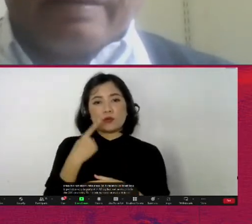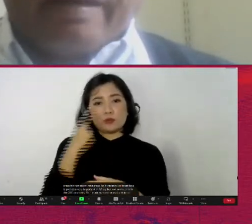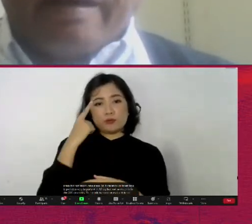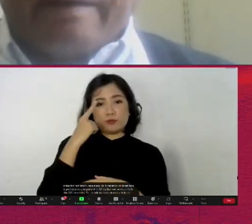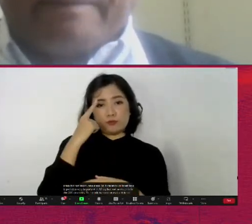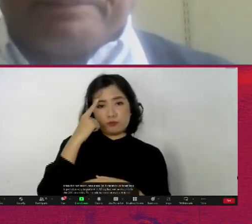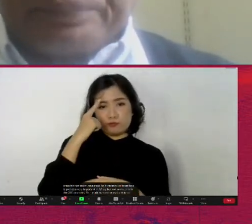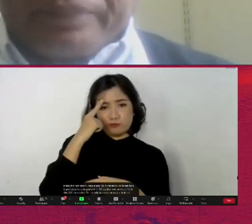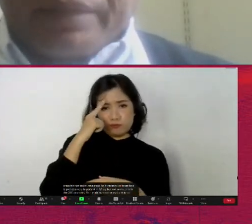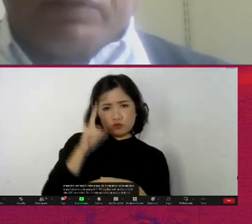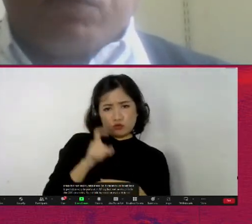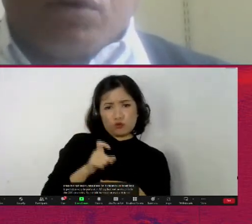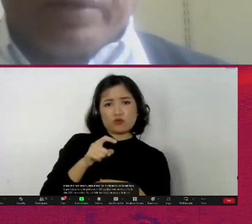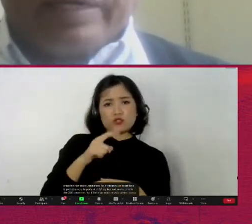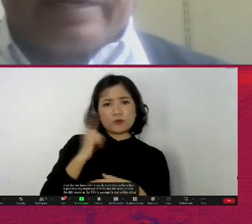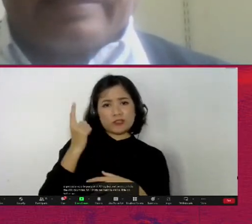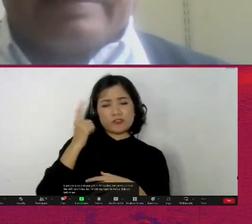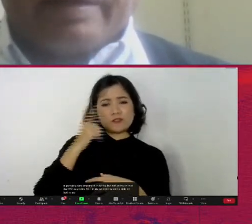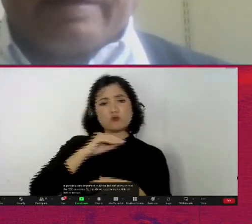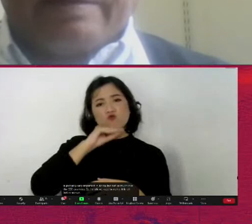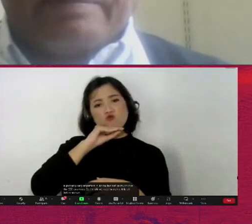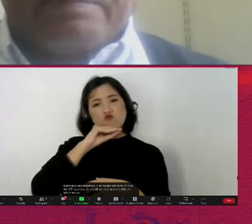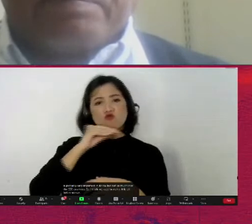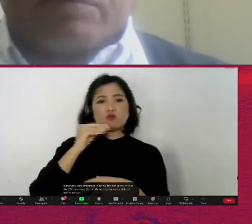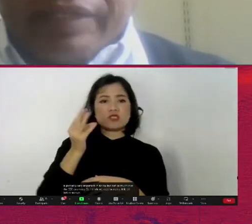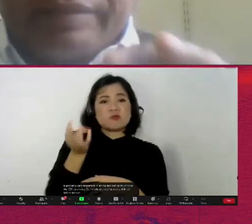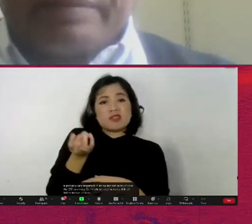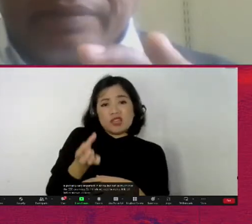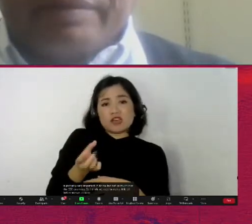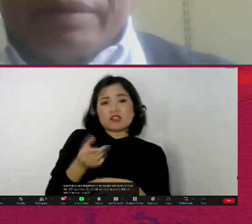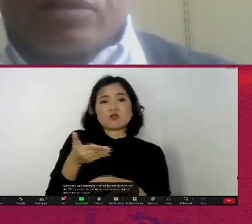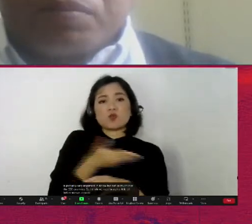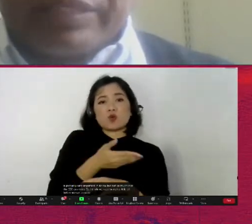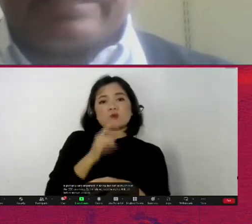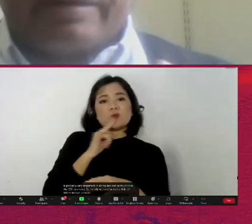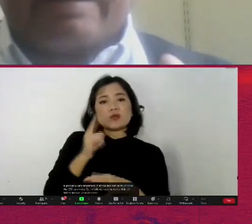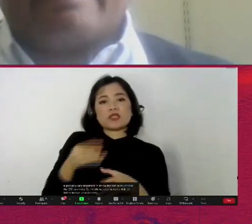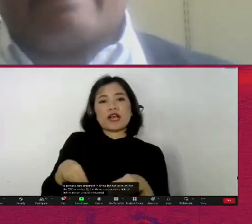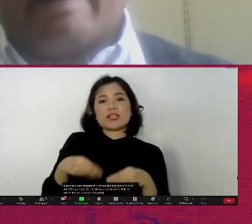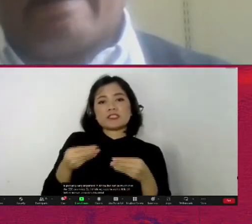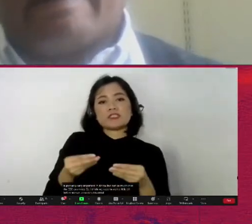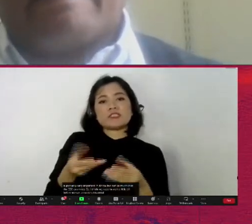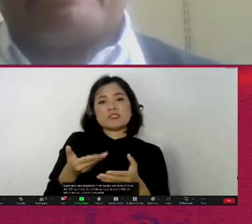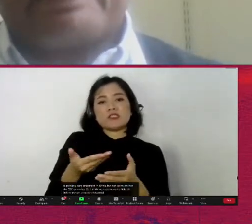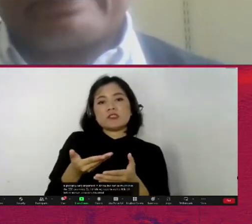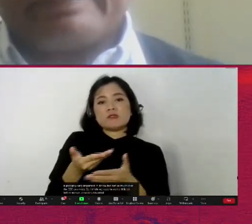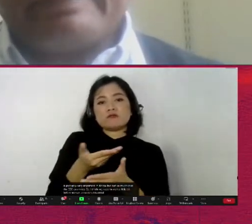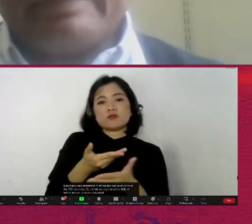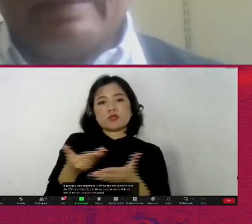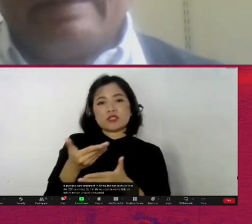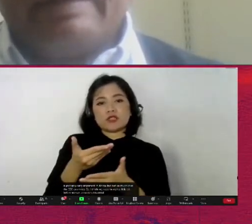bit before we can provide substantial